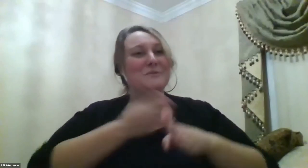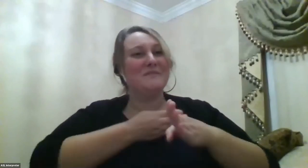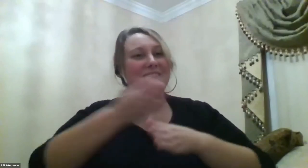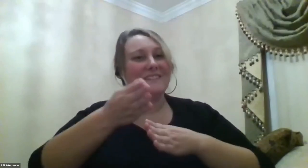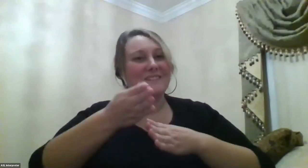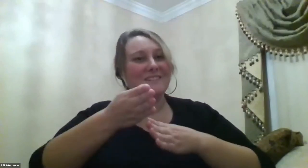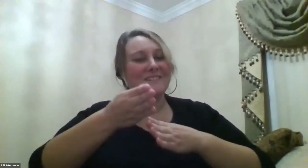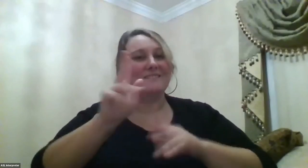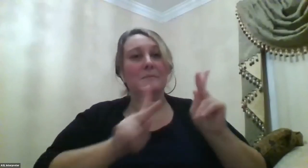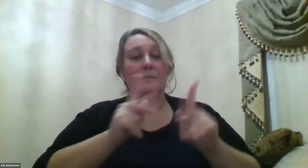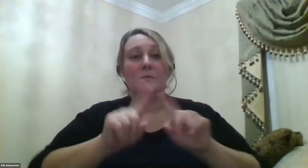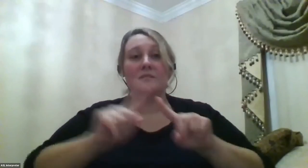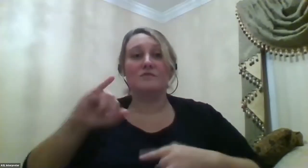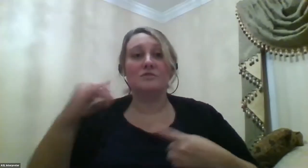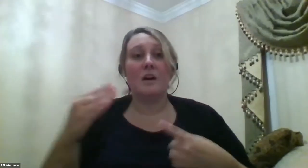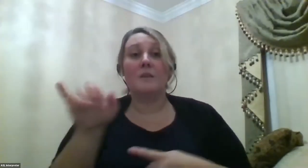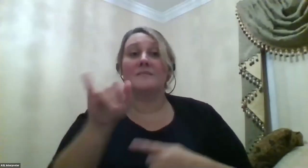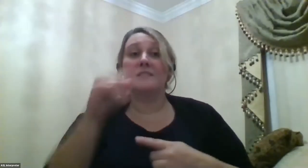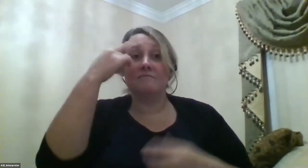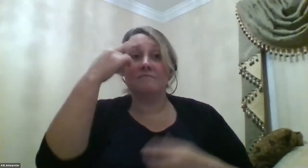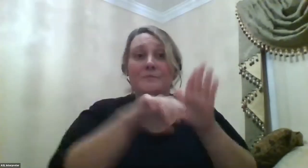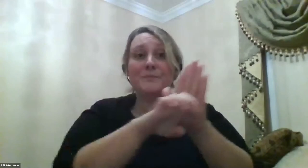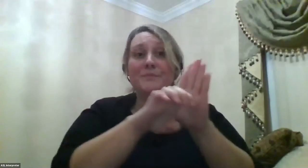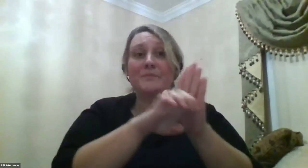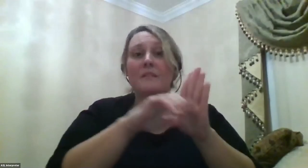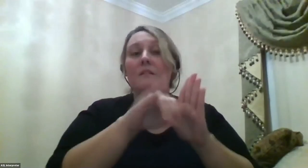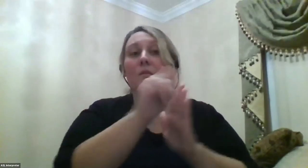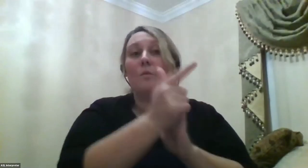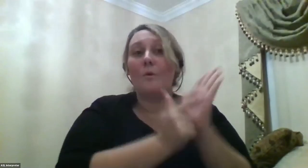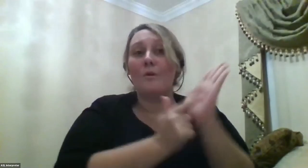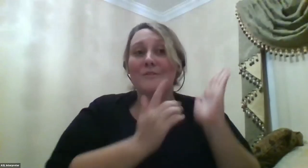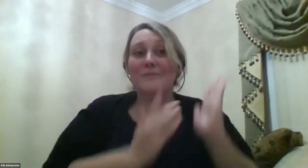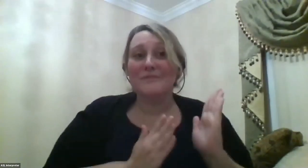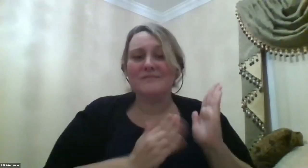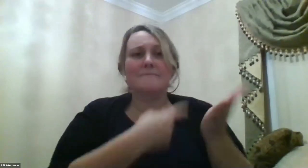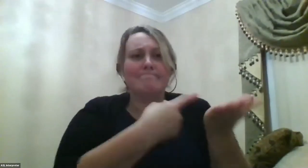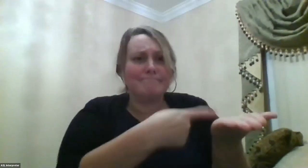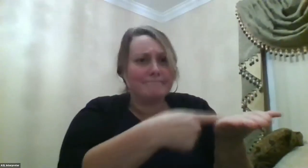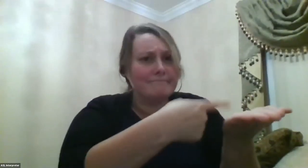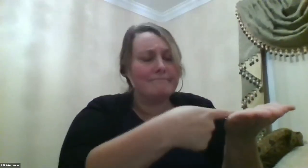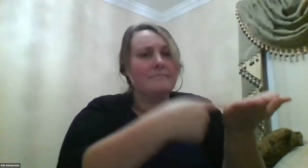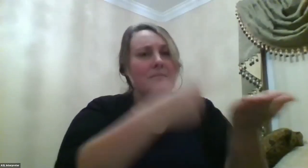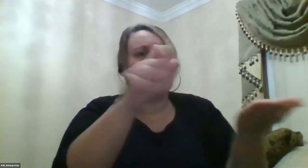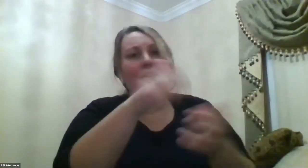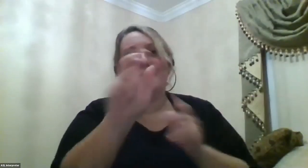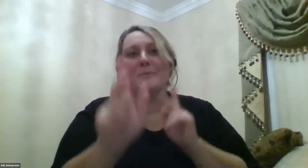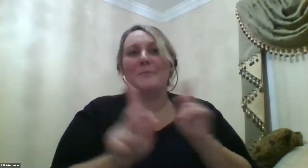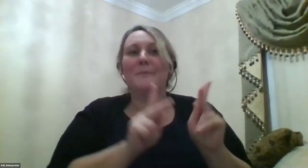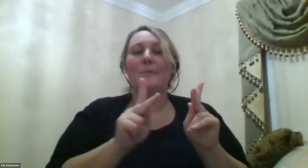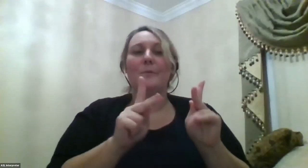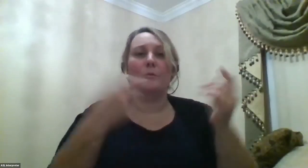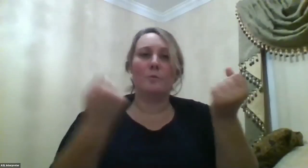people who are doing other kinds of advocacy work, um, education, activism,